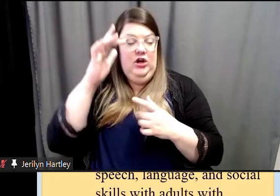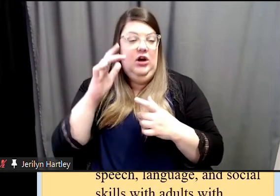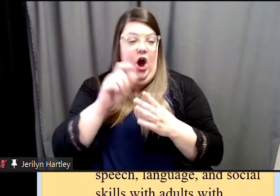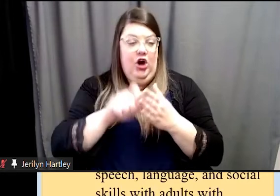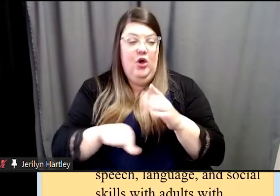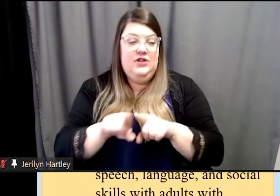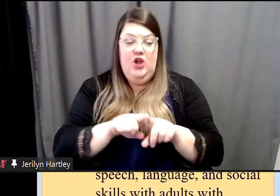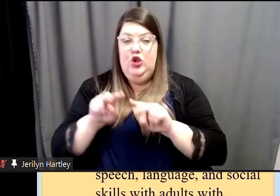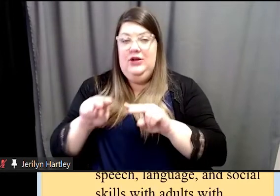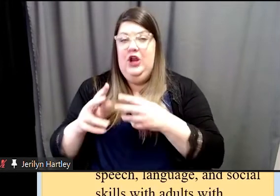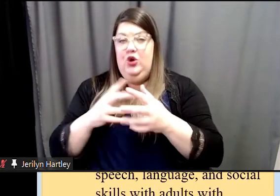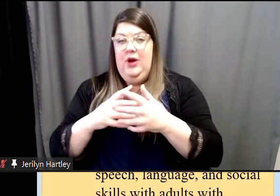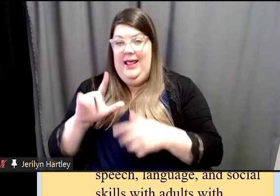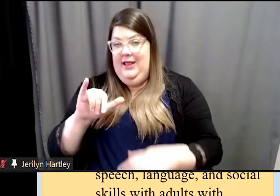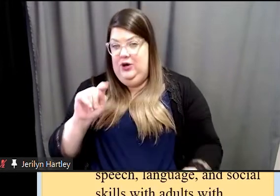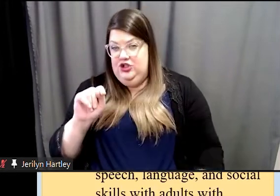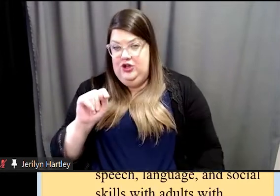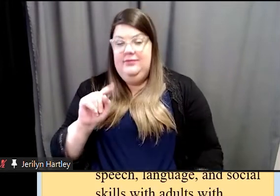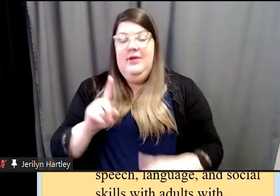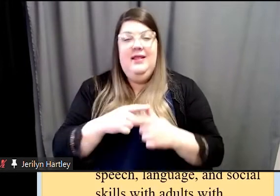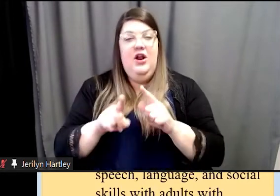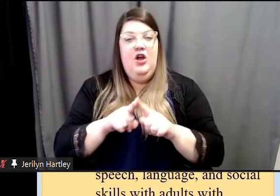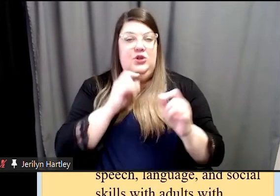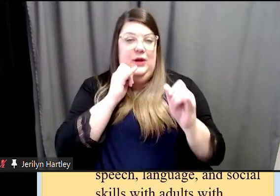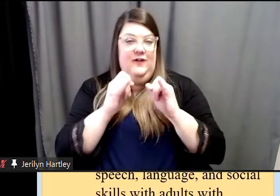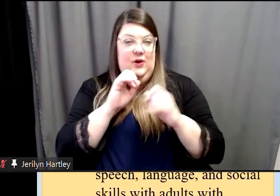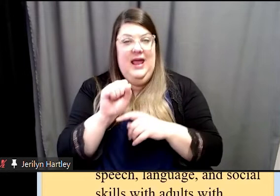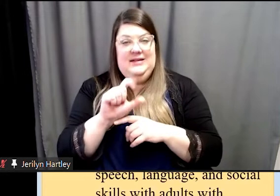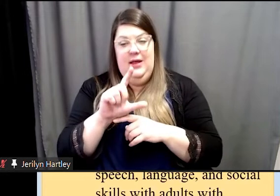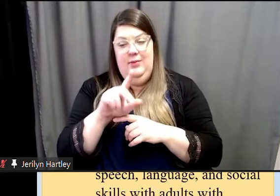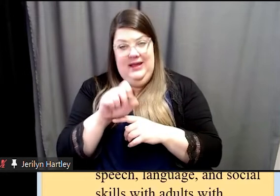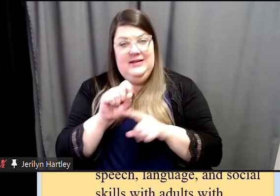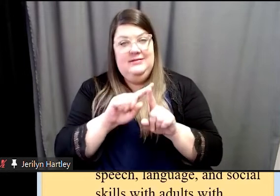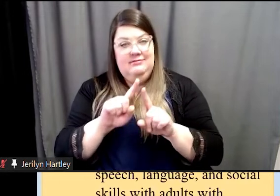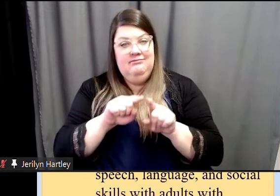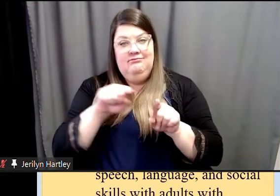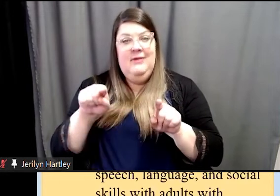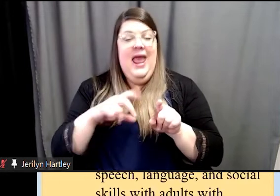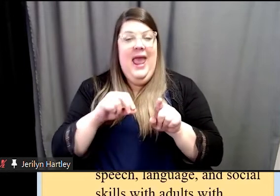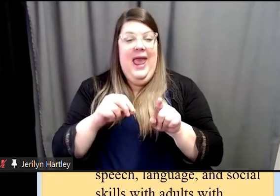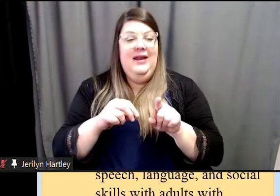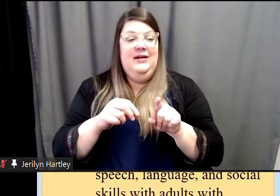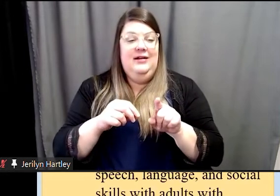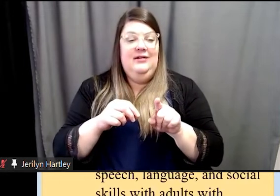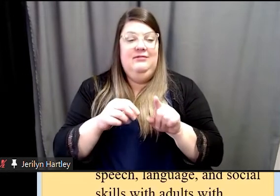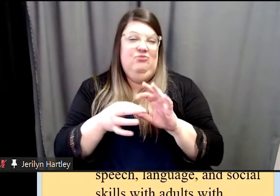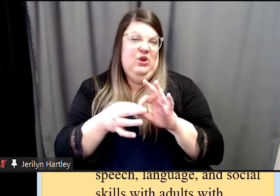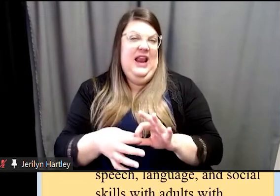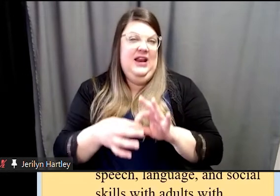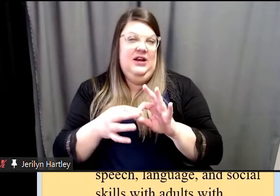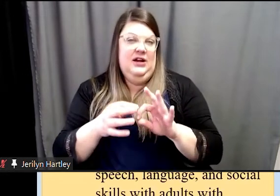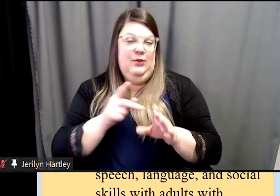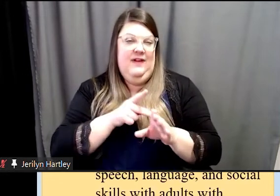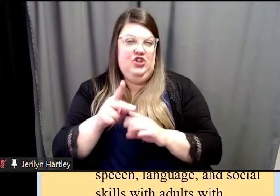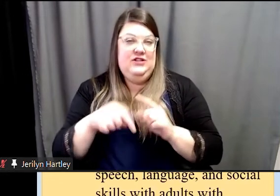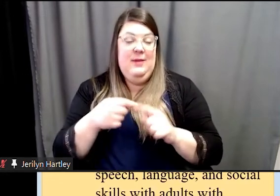at gray literature. And then I also interviewed SLPs and related professionals about